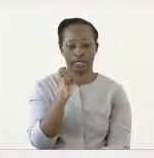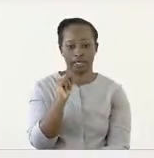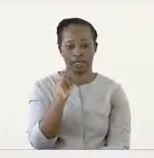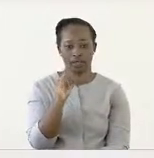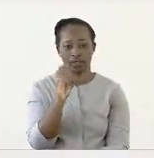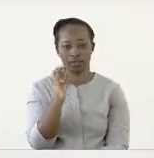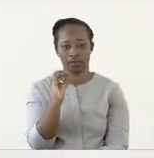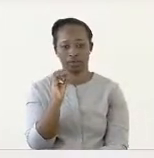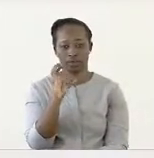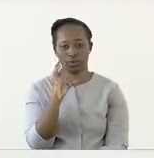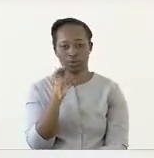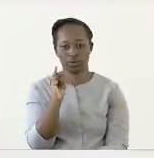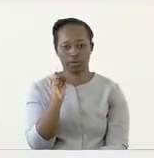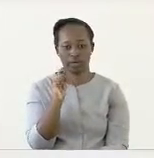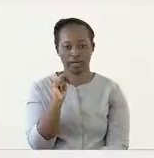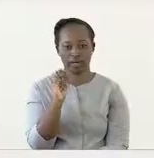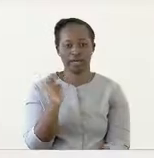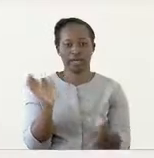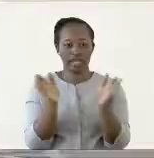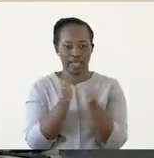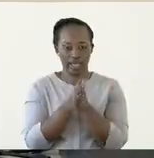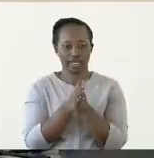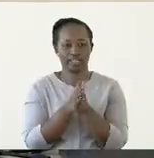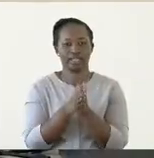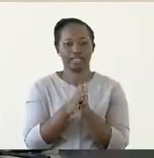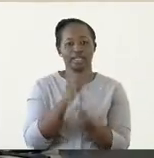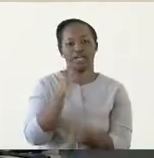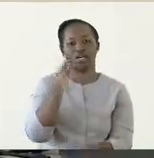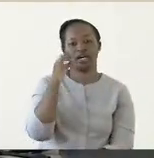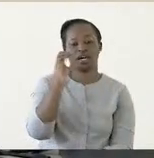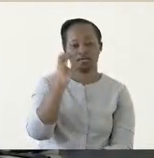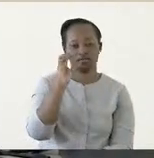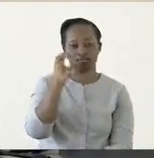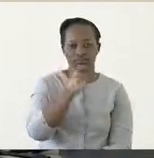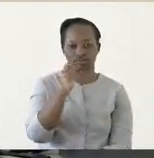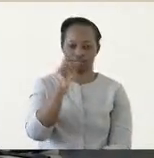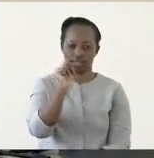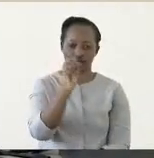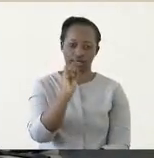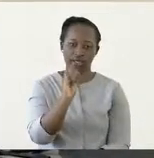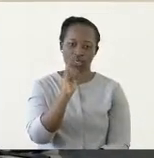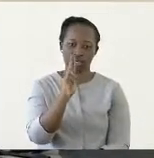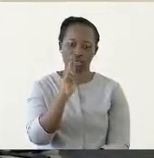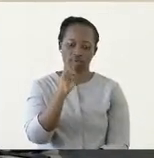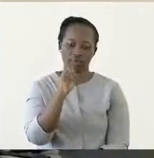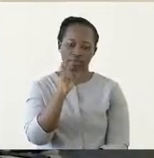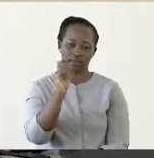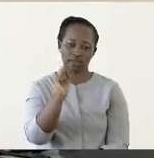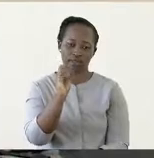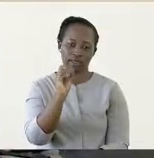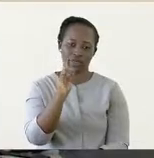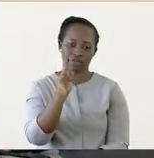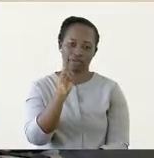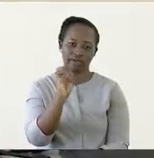by the nervous system. Student, I know we talk about endocrine system.